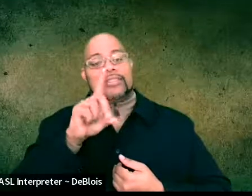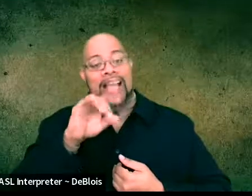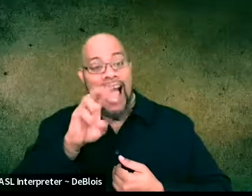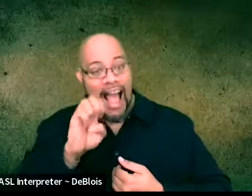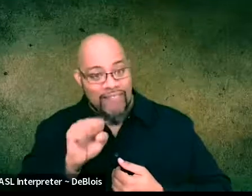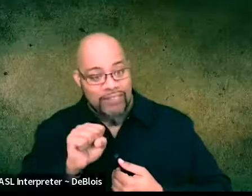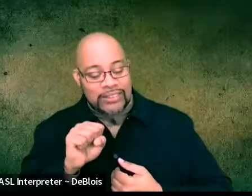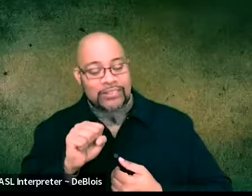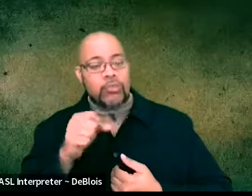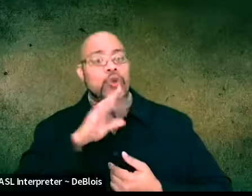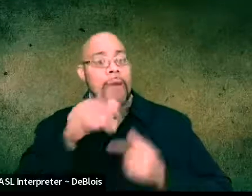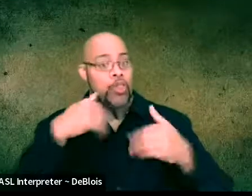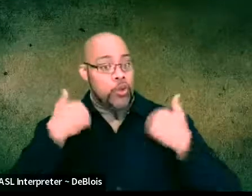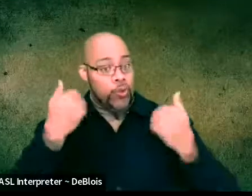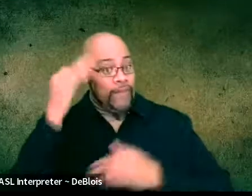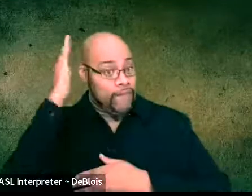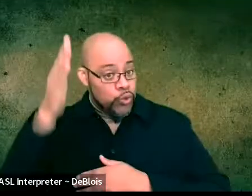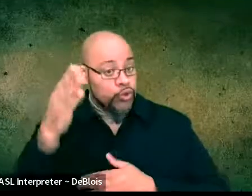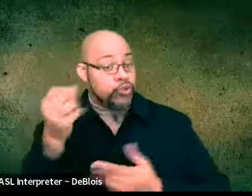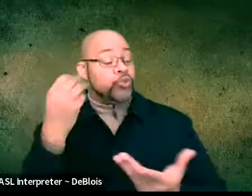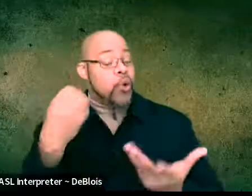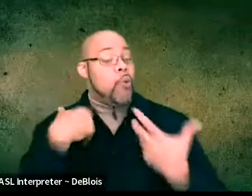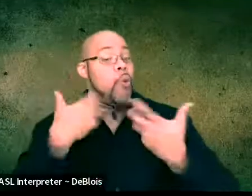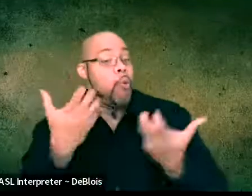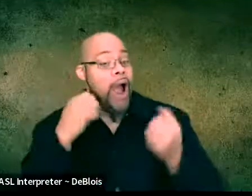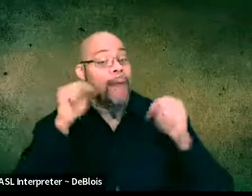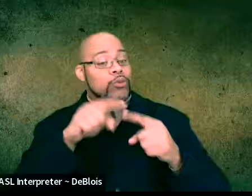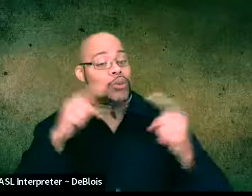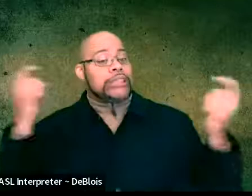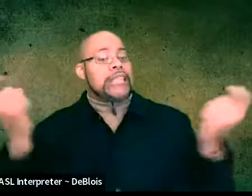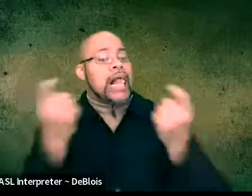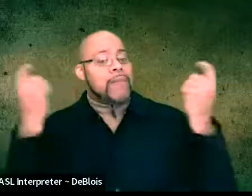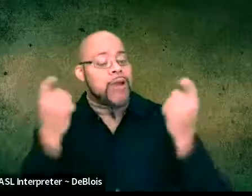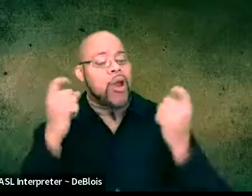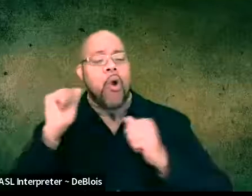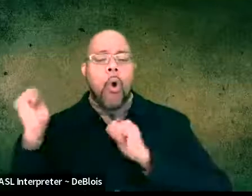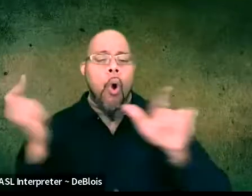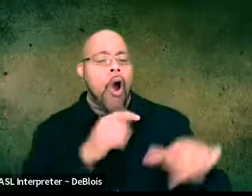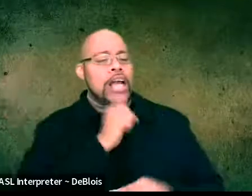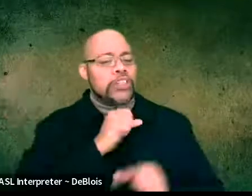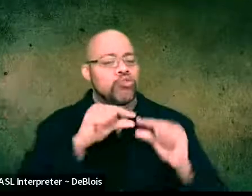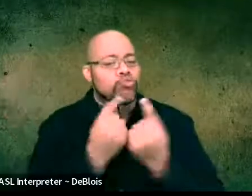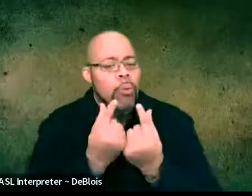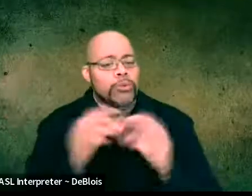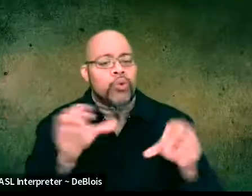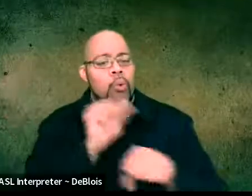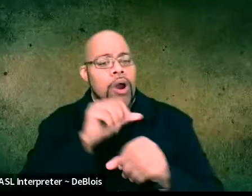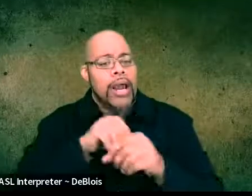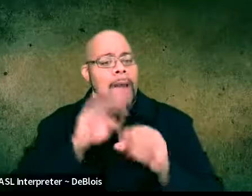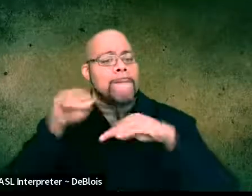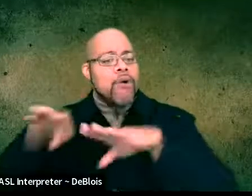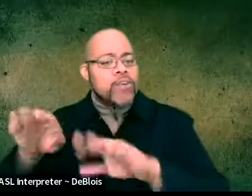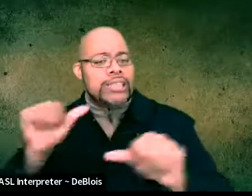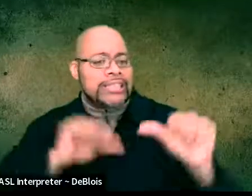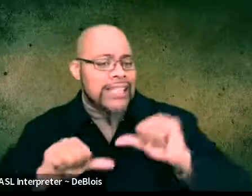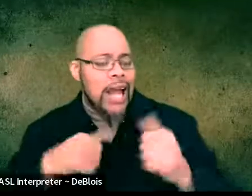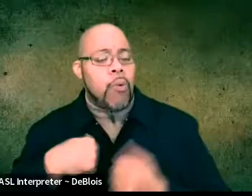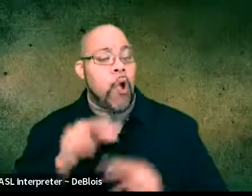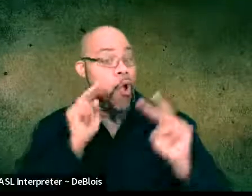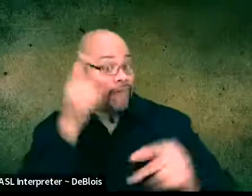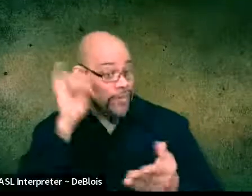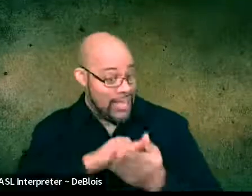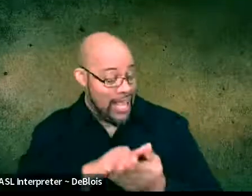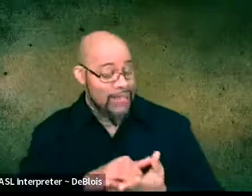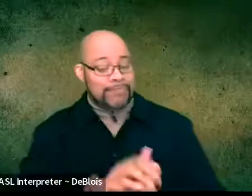are the future. And so we want to be able to celebrate all age groups that are doing work in marine science. So be looking out for